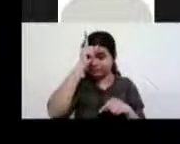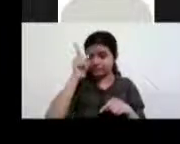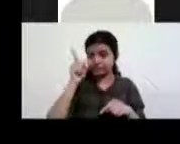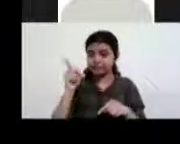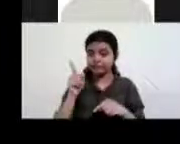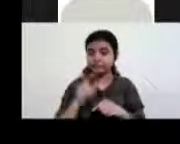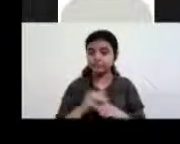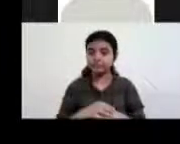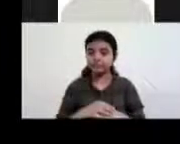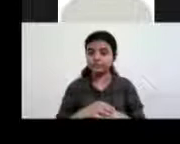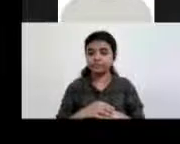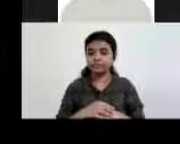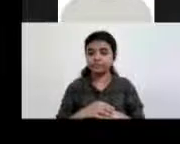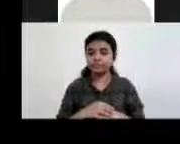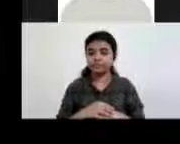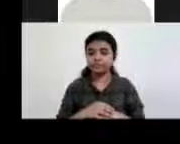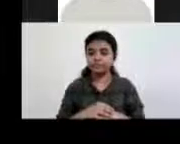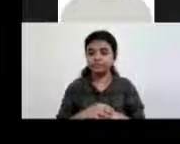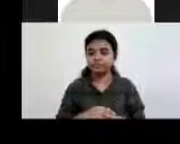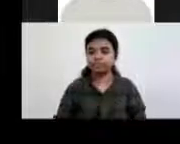I'm